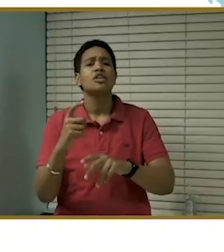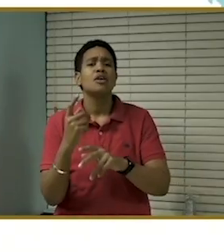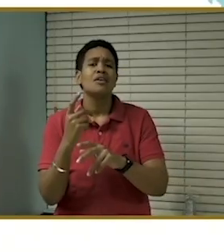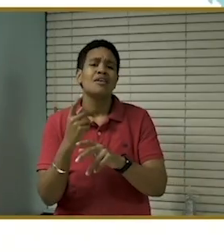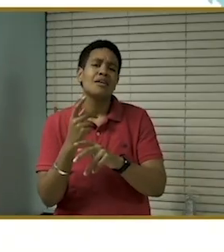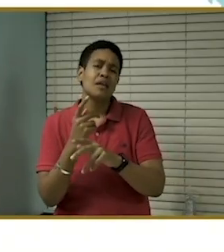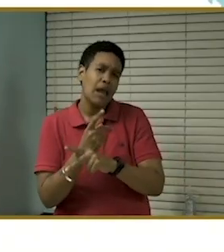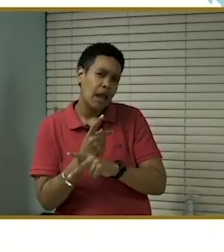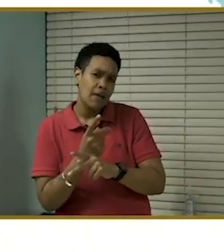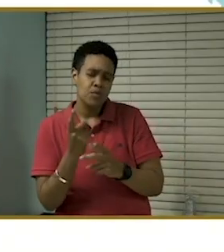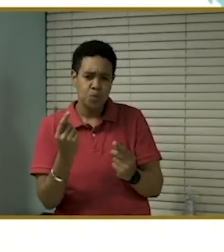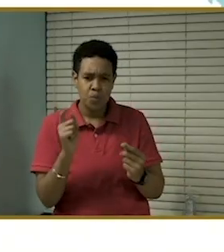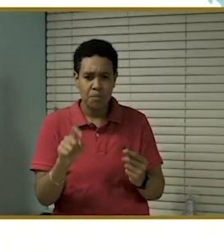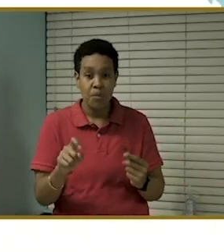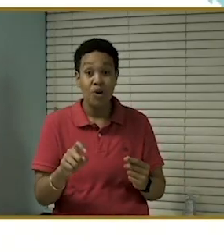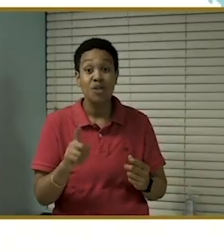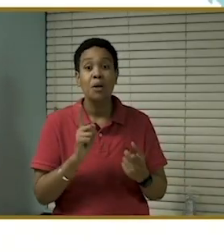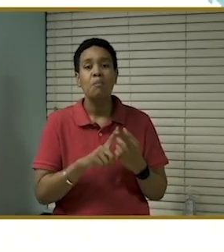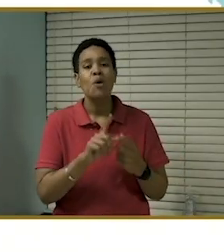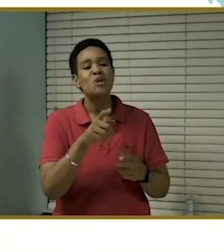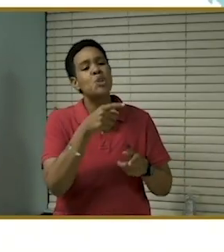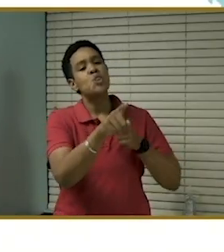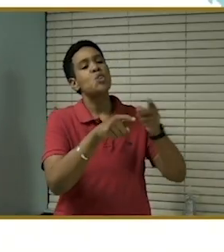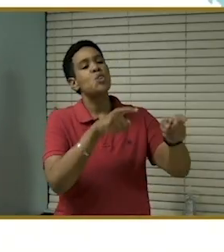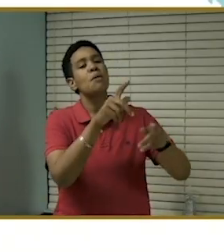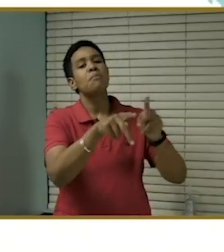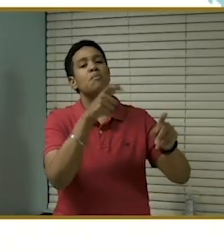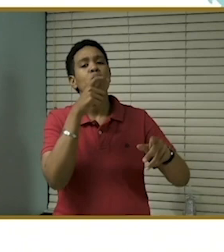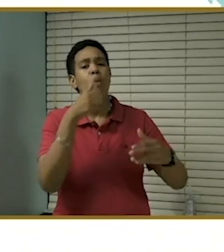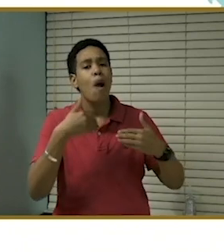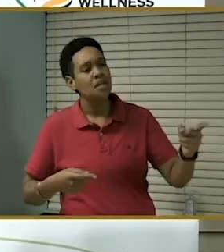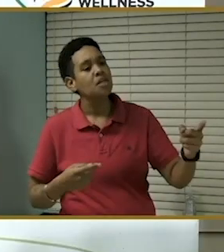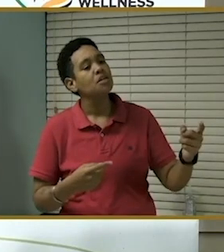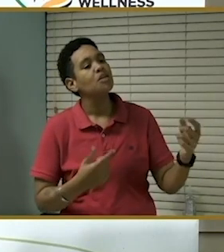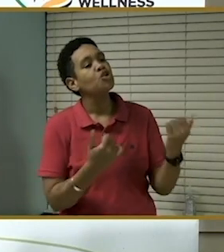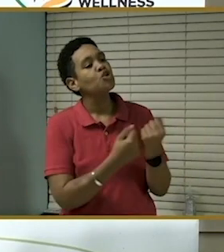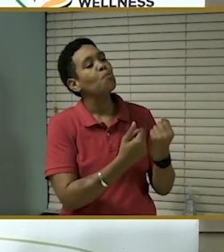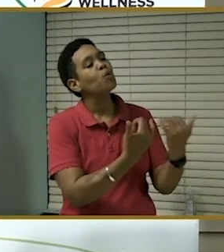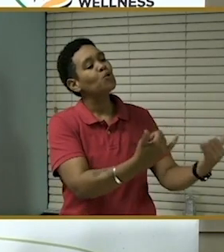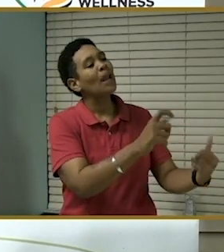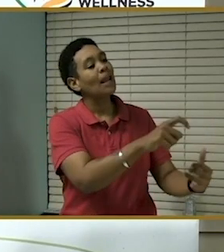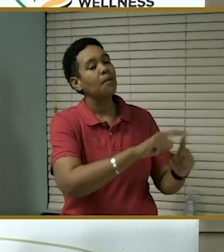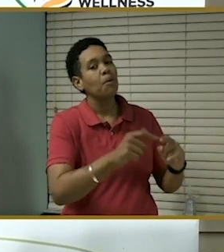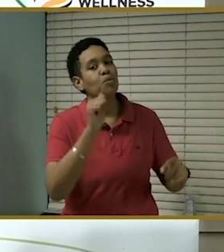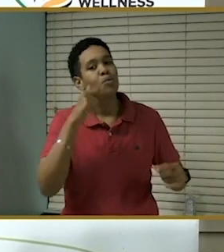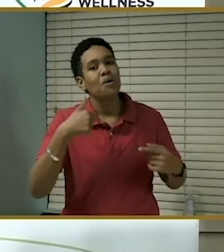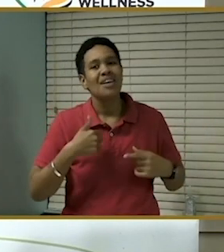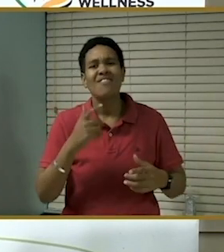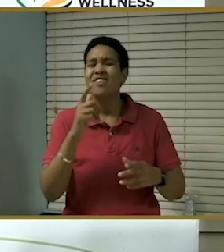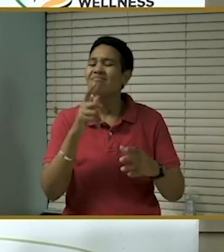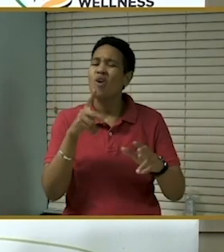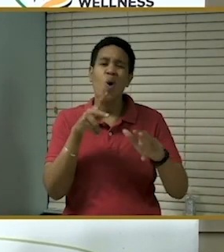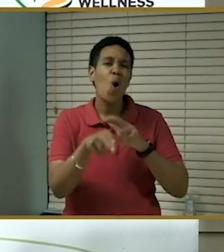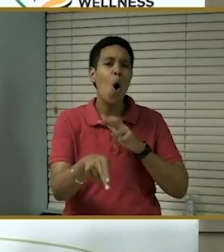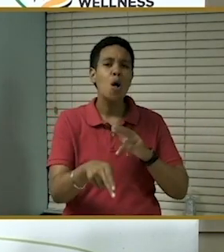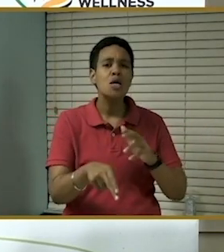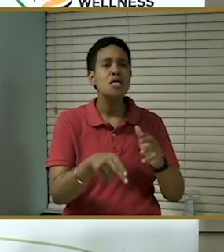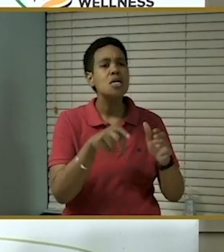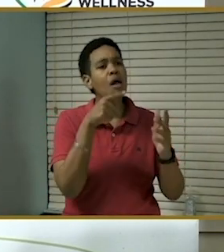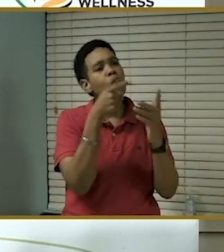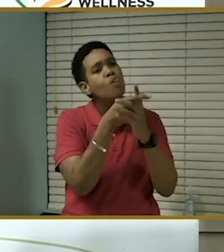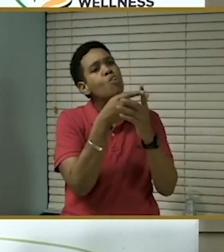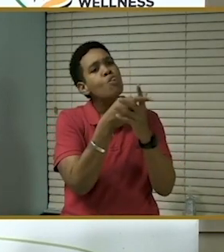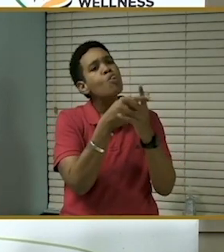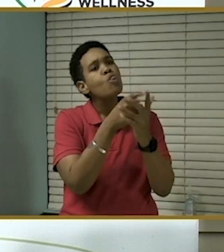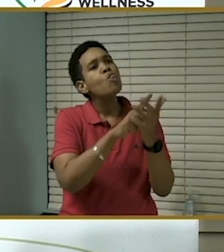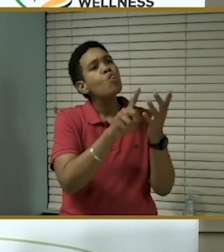persons that do have it, it's not a good feeling. We don't cause this on ourselves. We really need to cut the hate and work